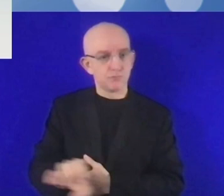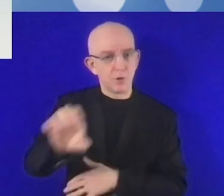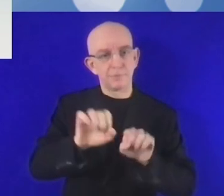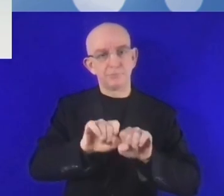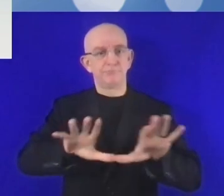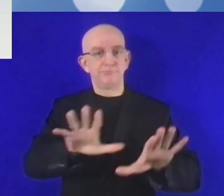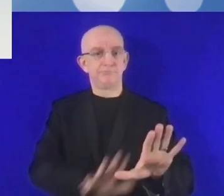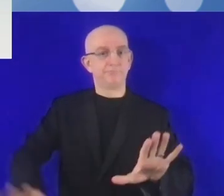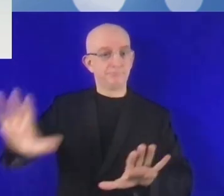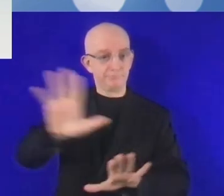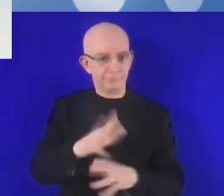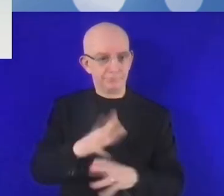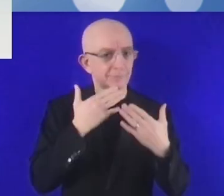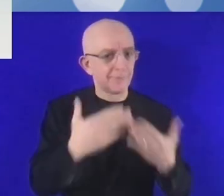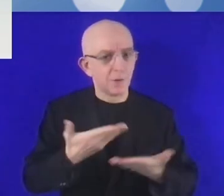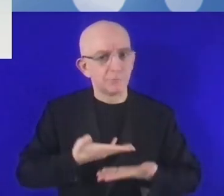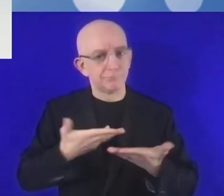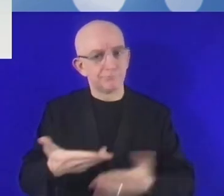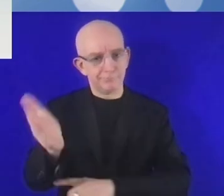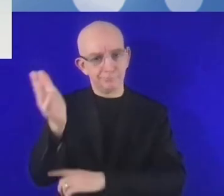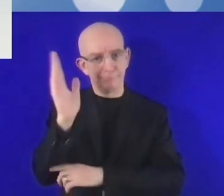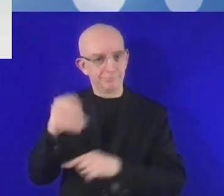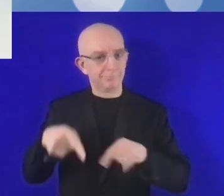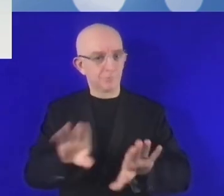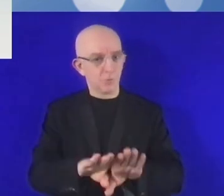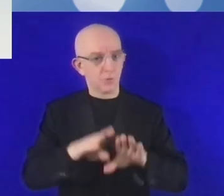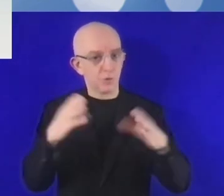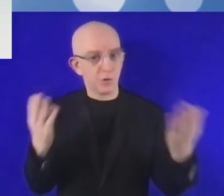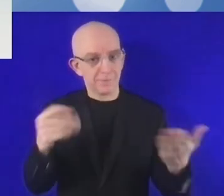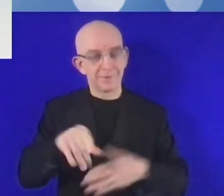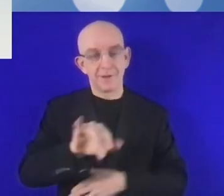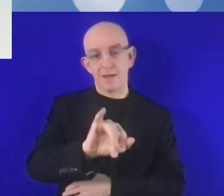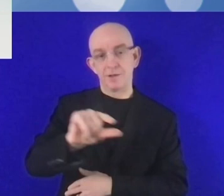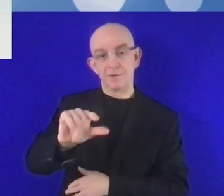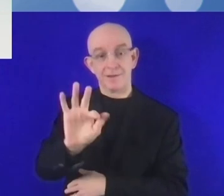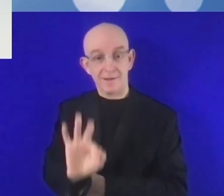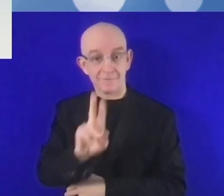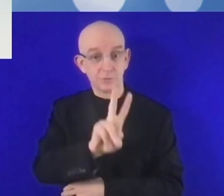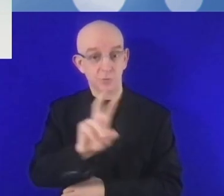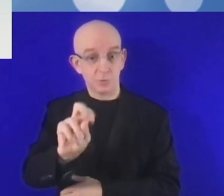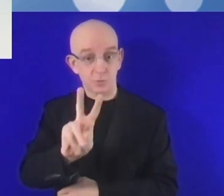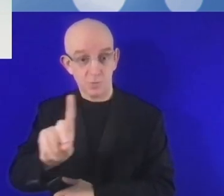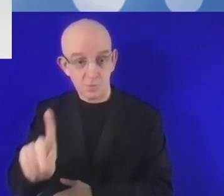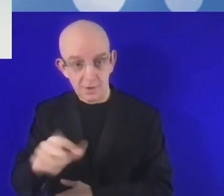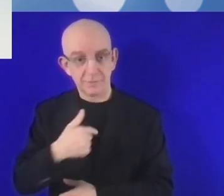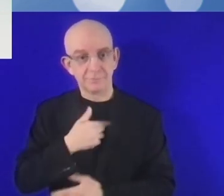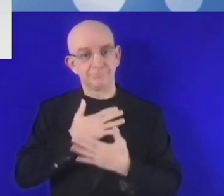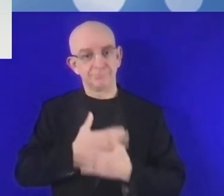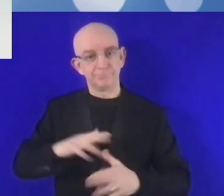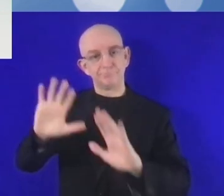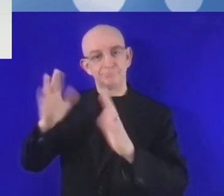want to commend the organizers in Poland for all their efforts to make this event a success despite all the difficult and